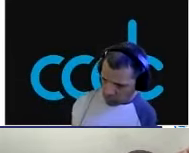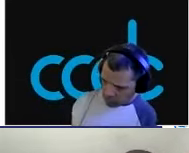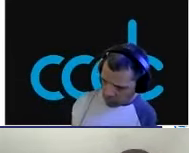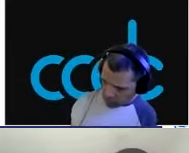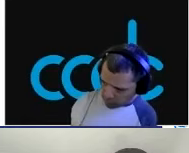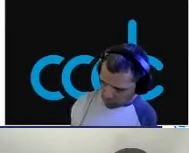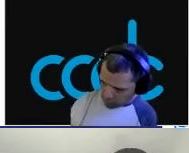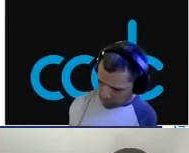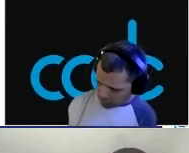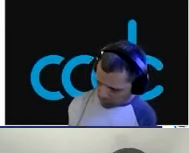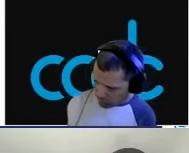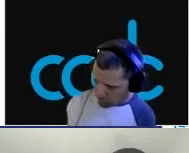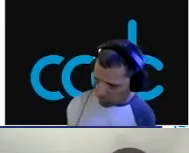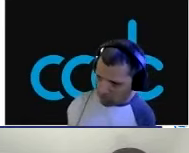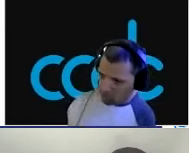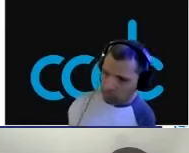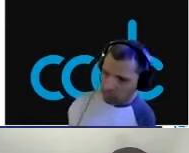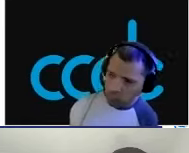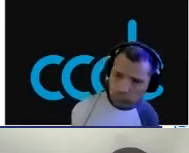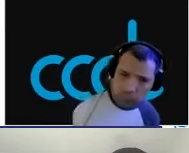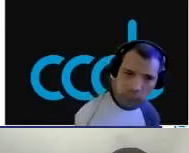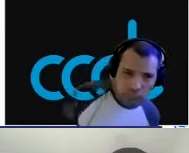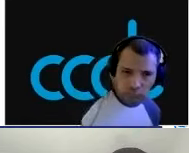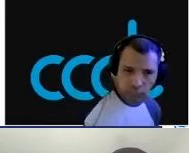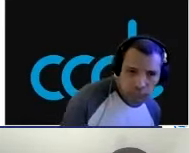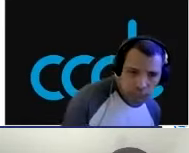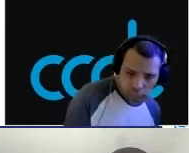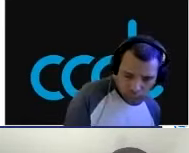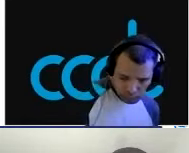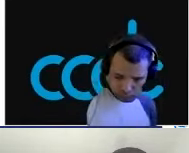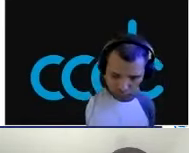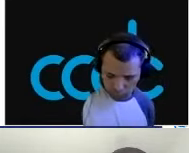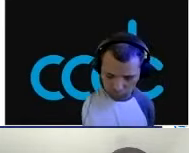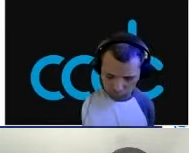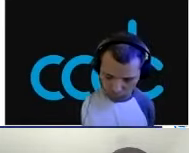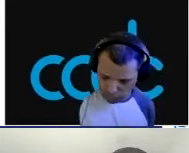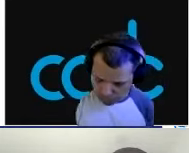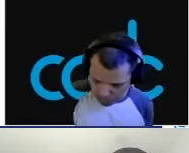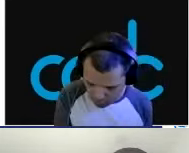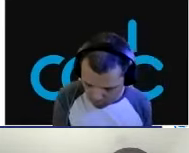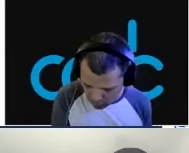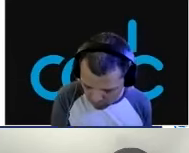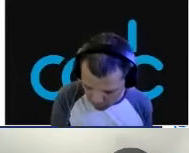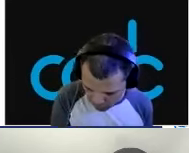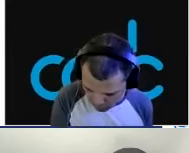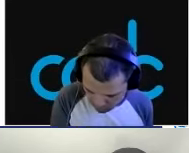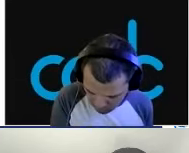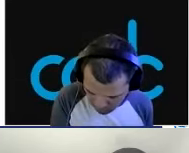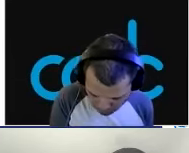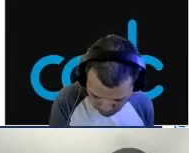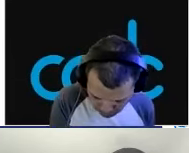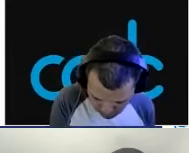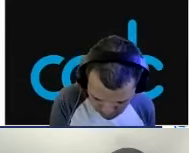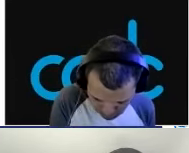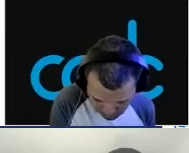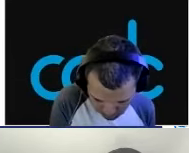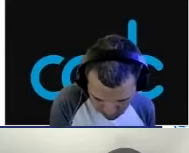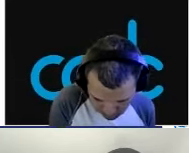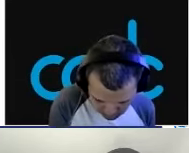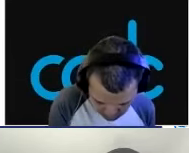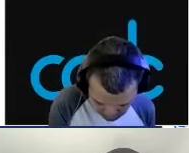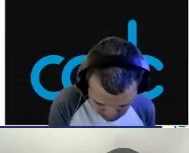got money, who doesn't, who's willing to give a ride, who isn't. And they bring that together in a very beautiful, I mean,